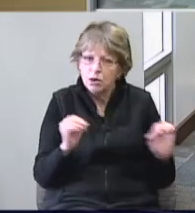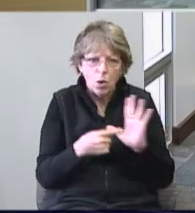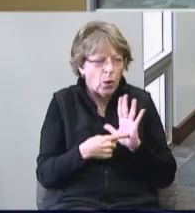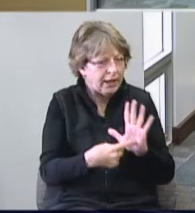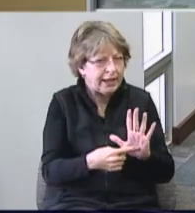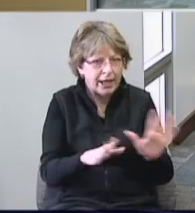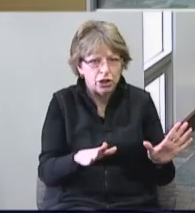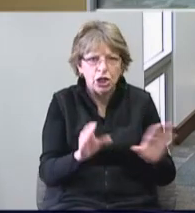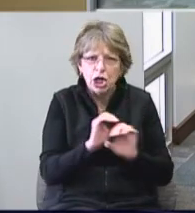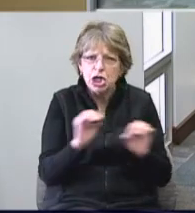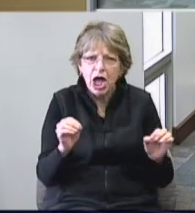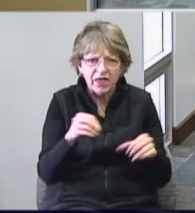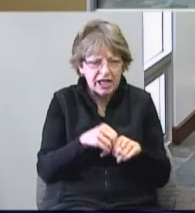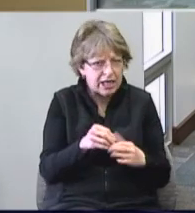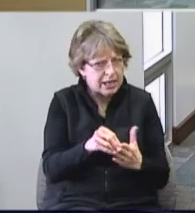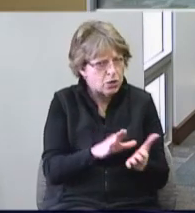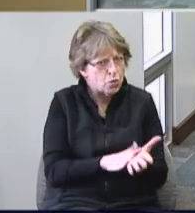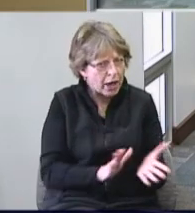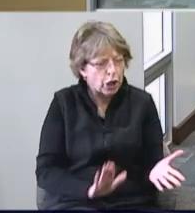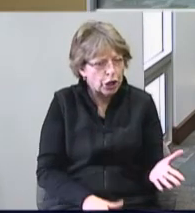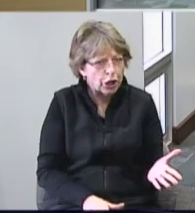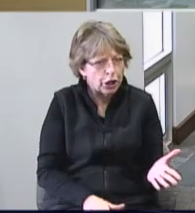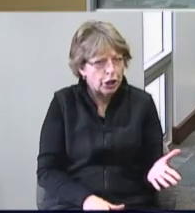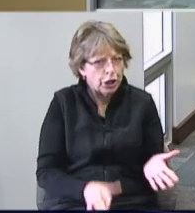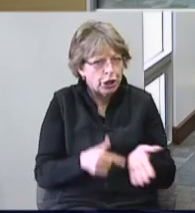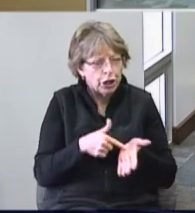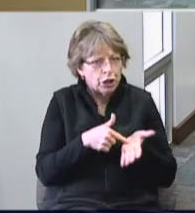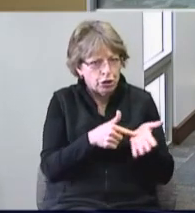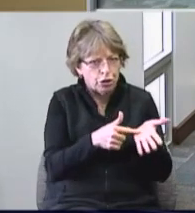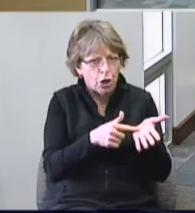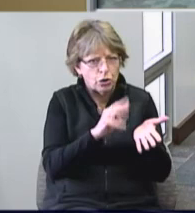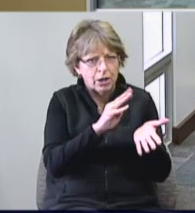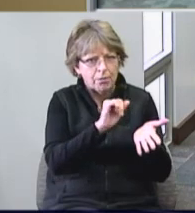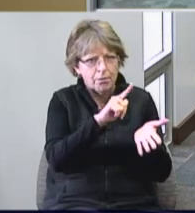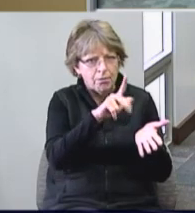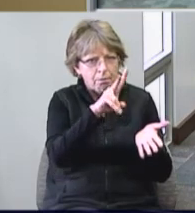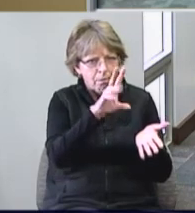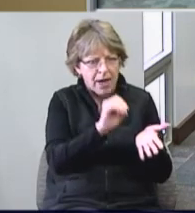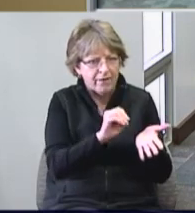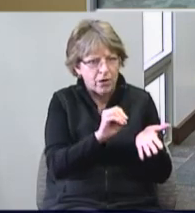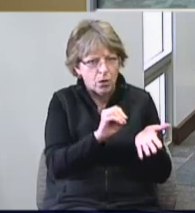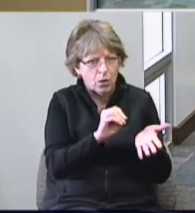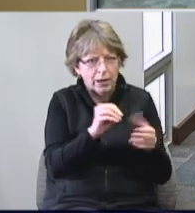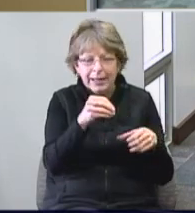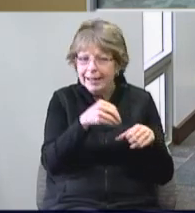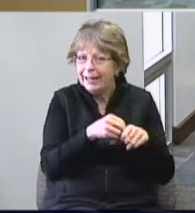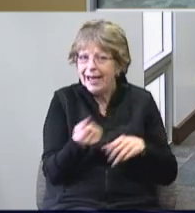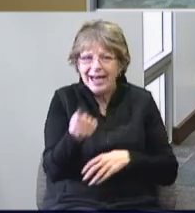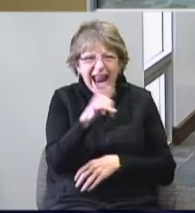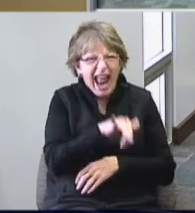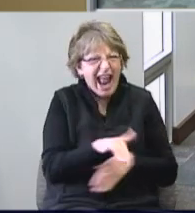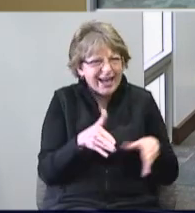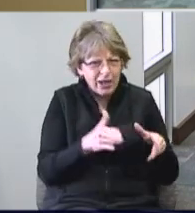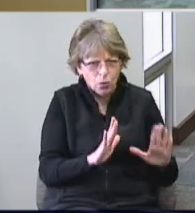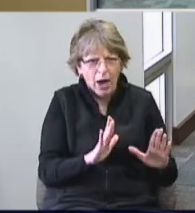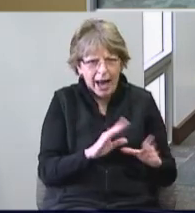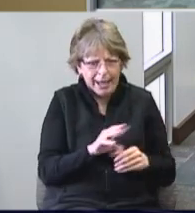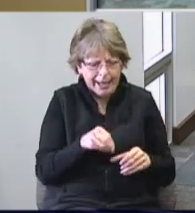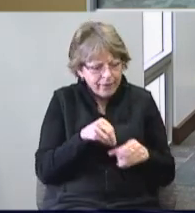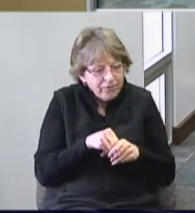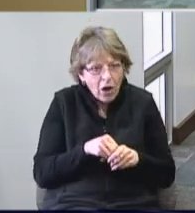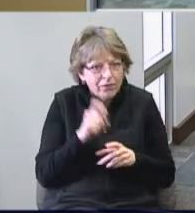nothing in this record indicates that Officer Malva was any way involved in sexual